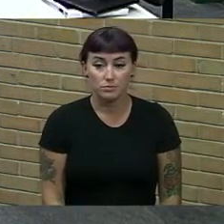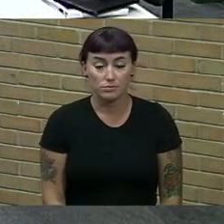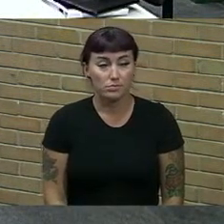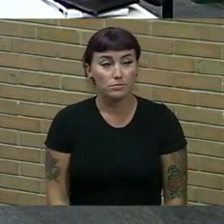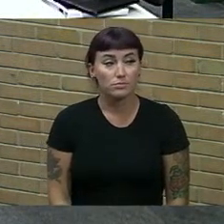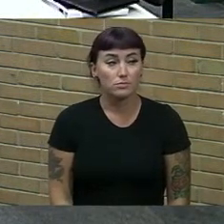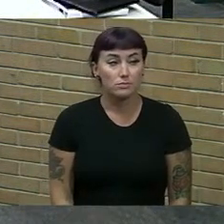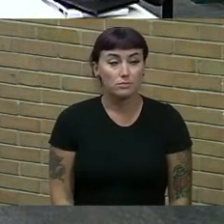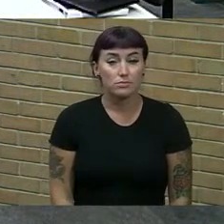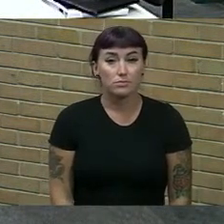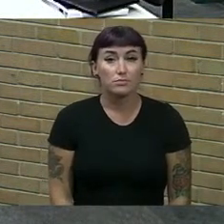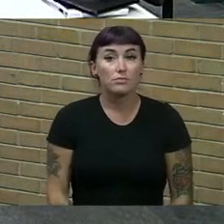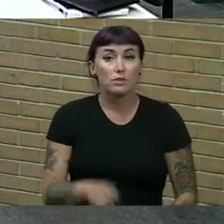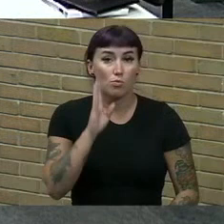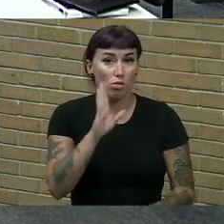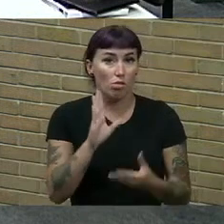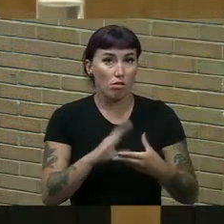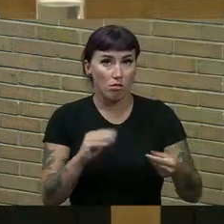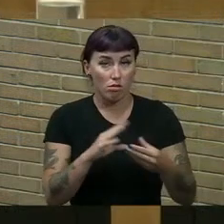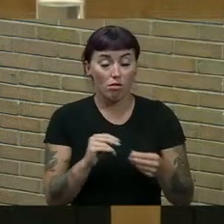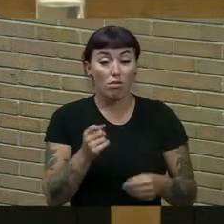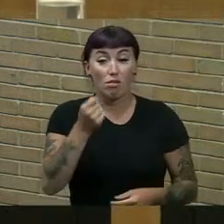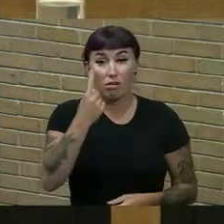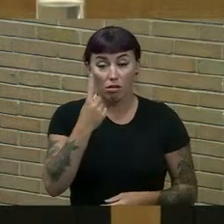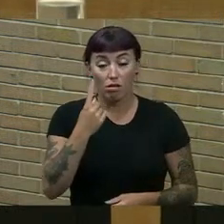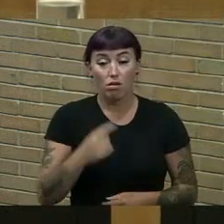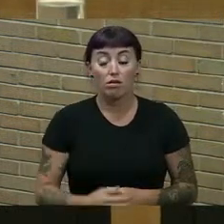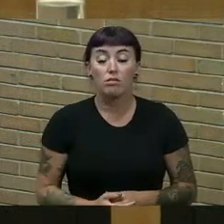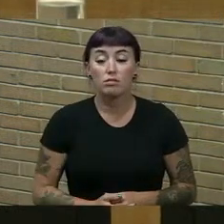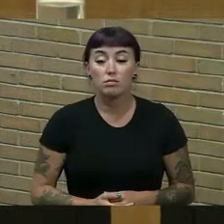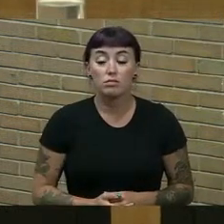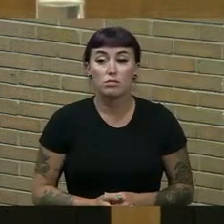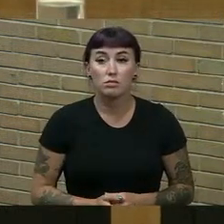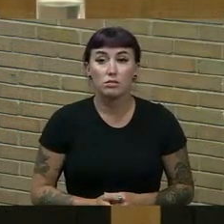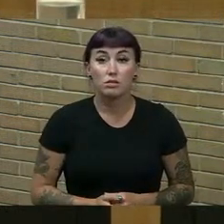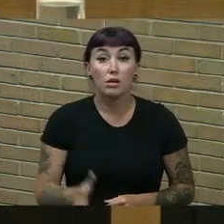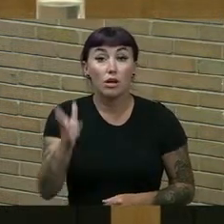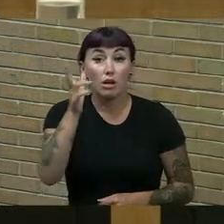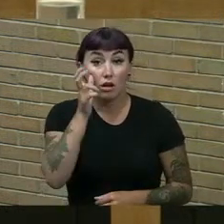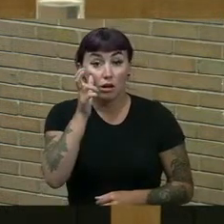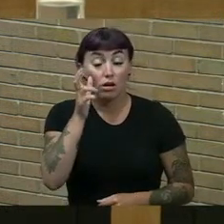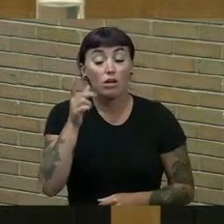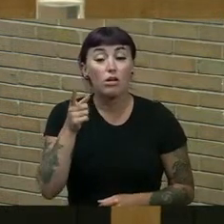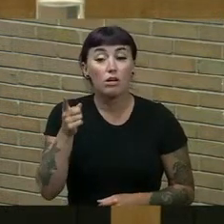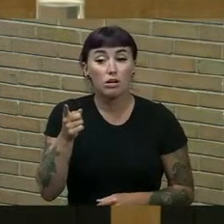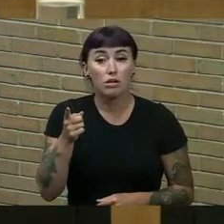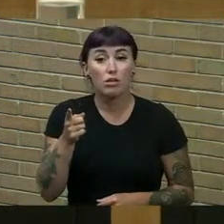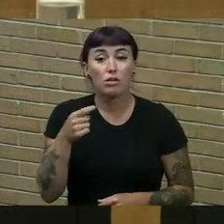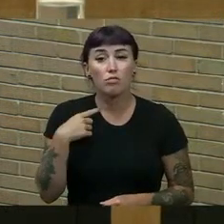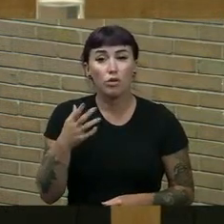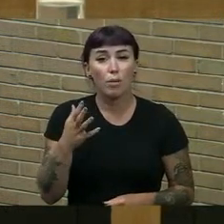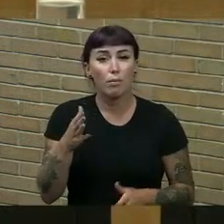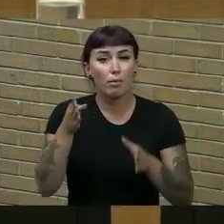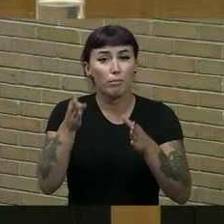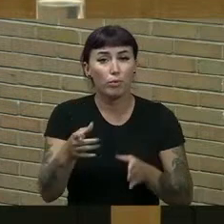I will note that we did hear from the